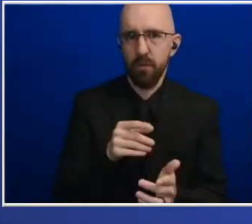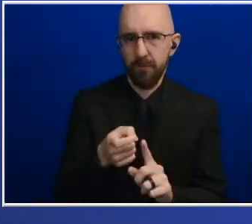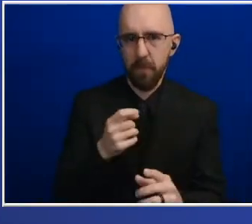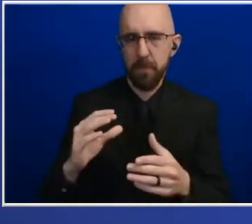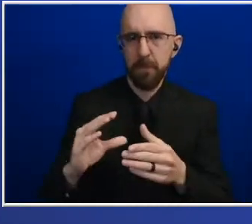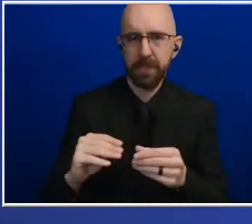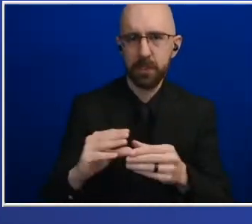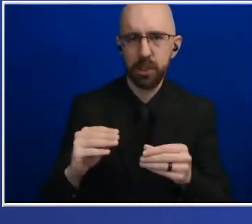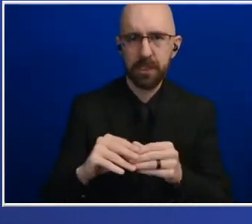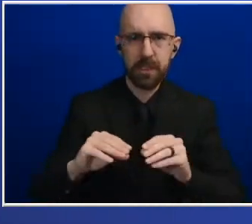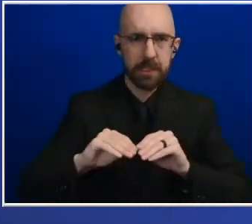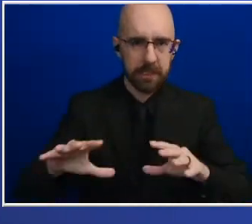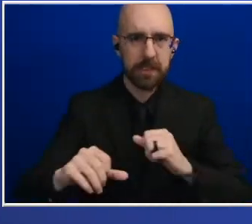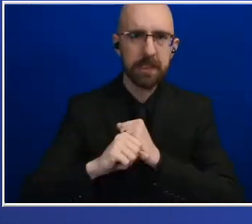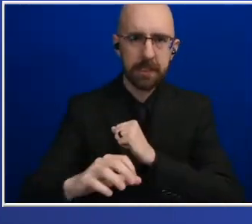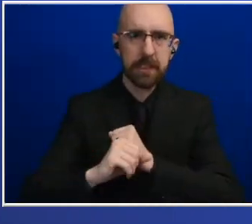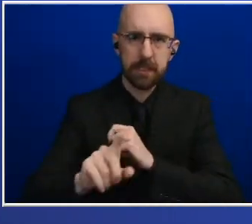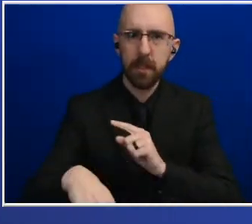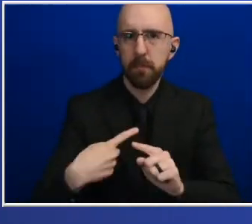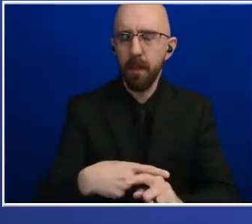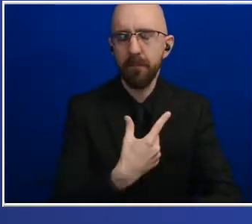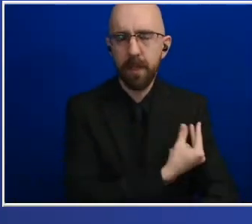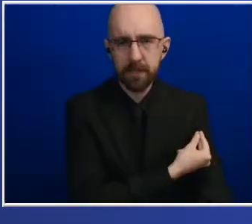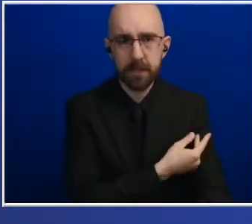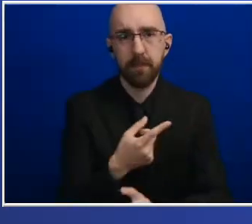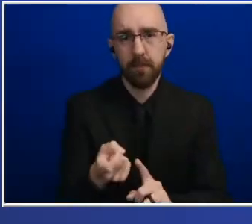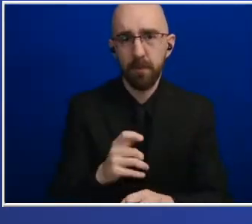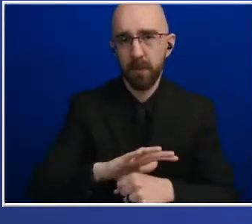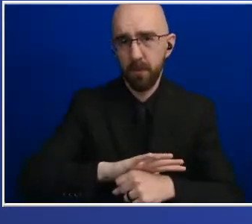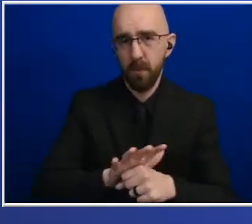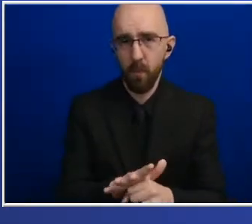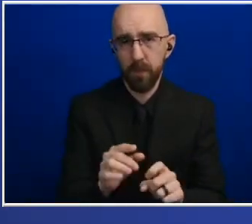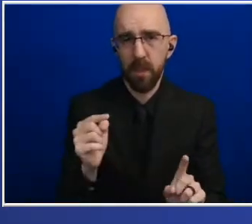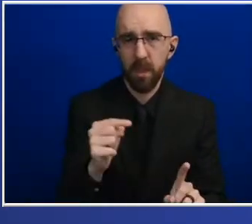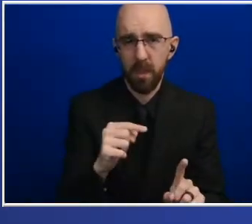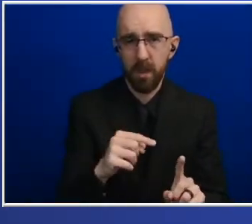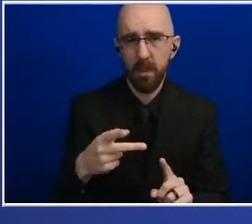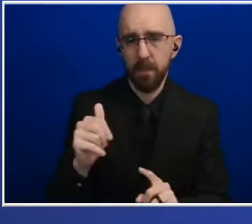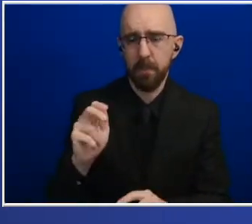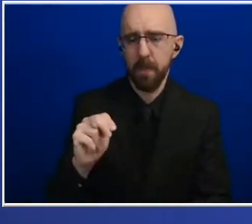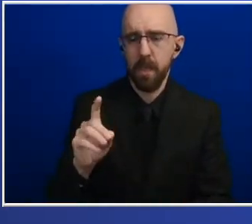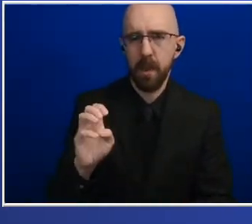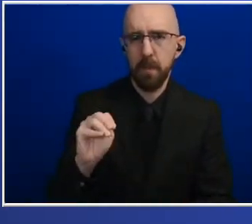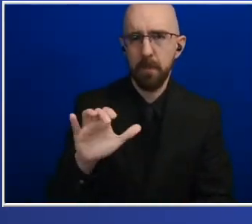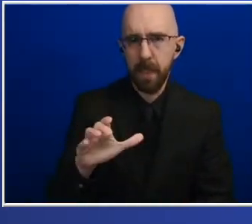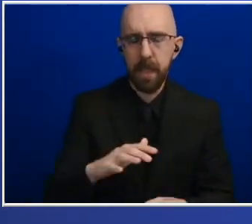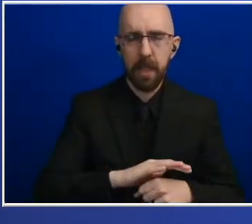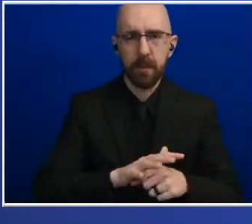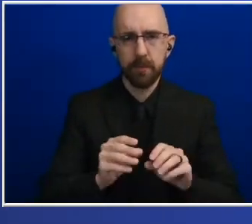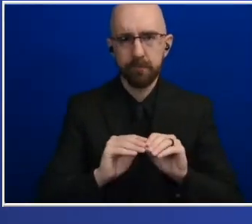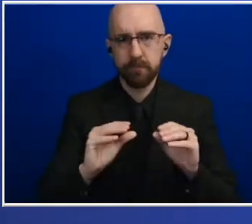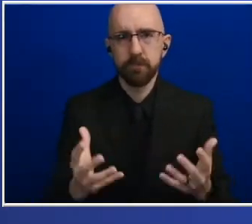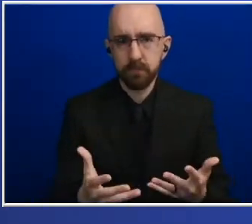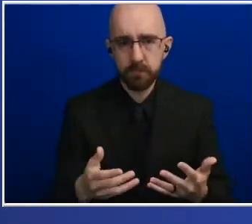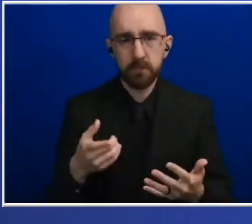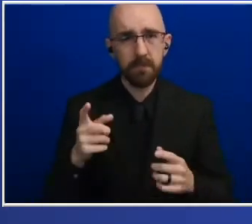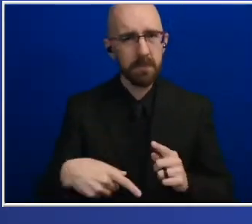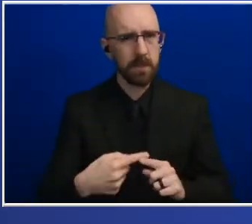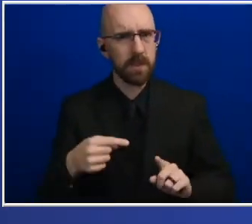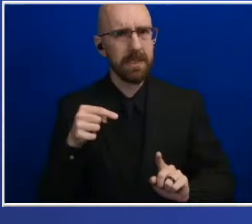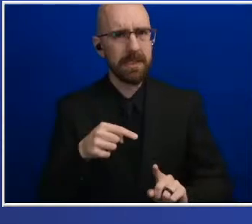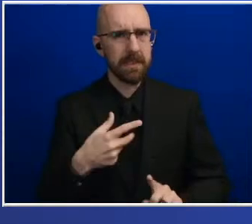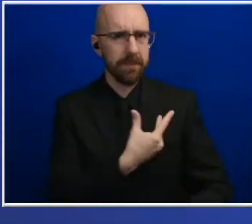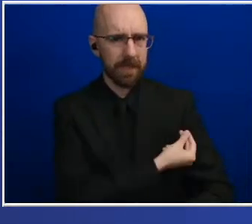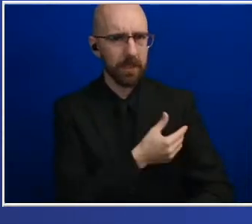about vaccines, especially from the COVID pandemic. So what about this vaccine? So we heard the historical numbers. If you've